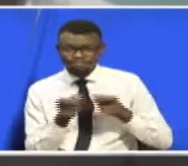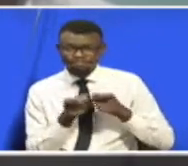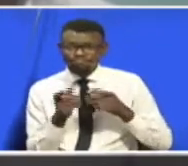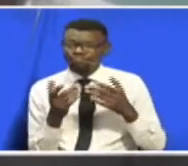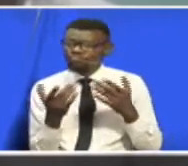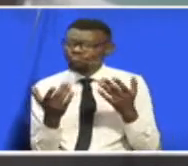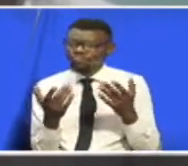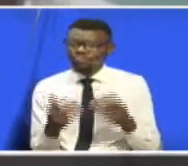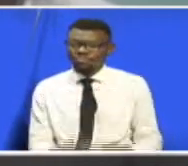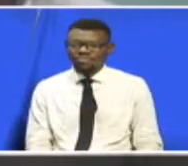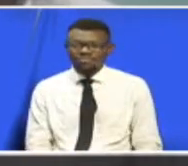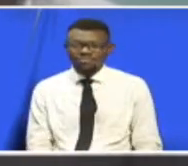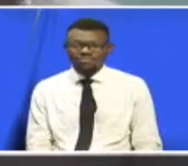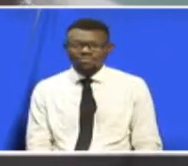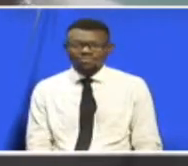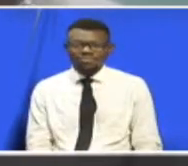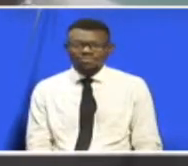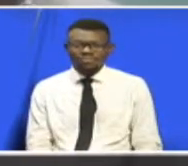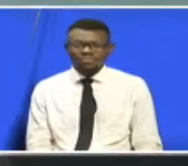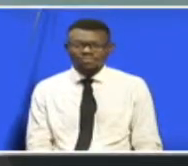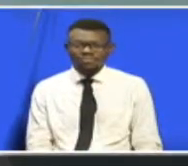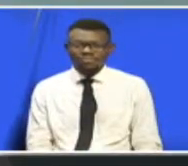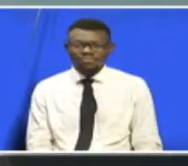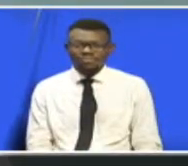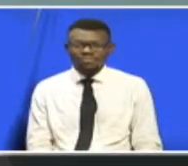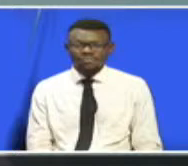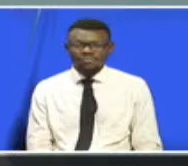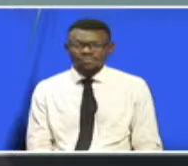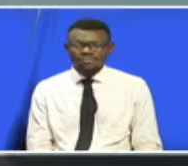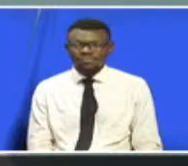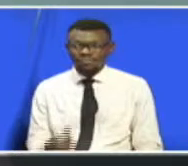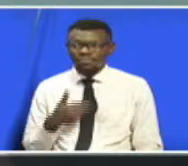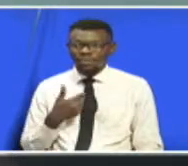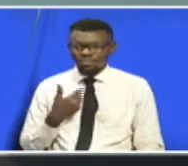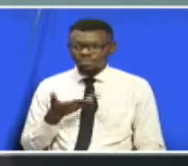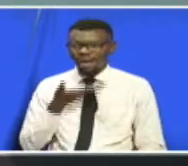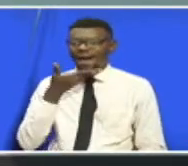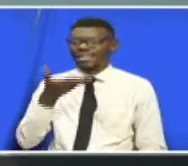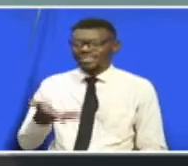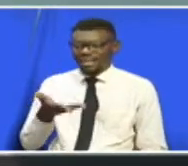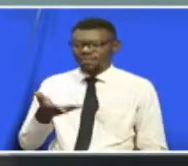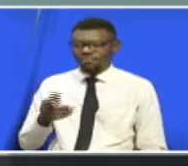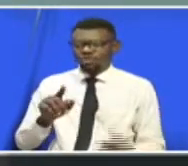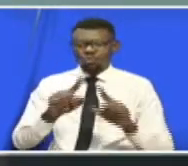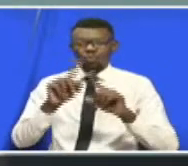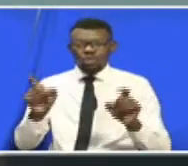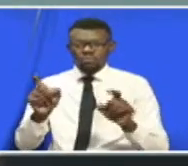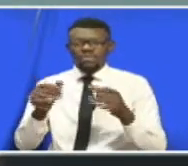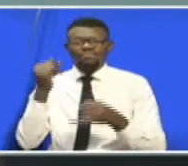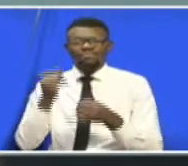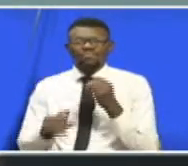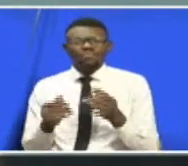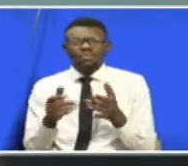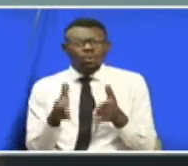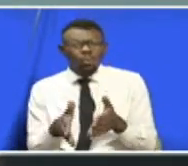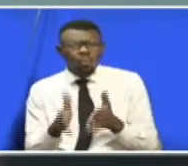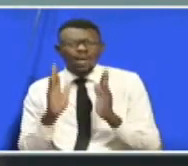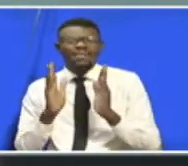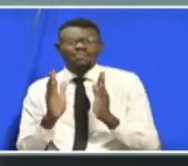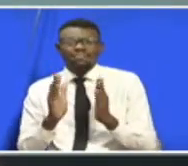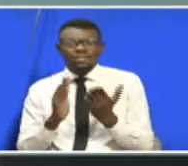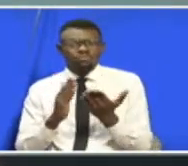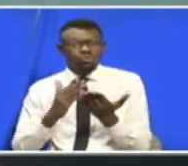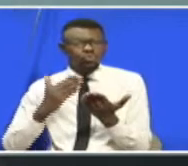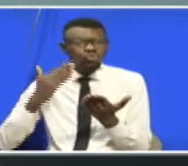wave is taking? So let me answer the last part of your question. Is there a way that we can stop